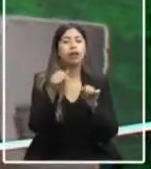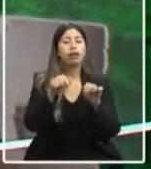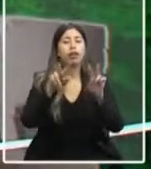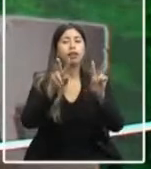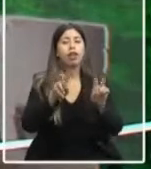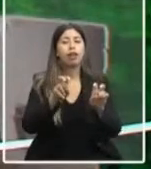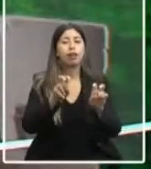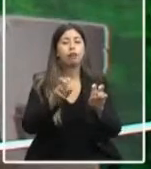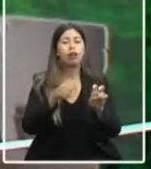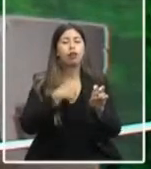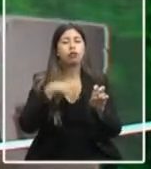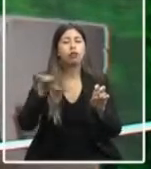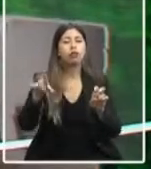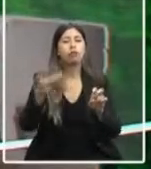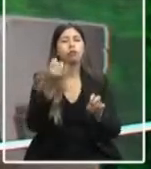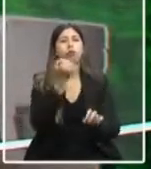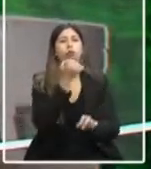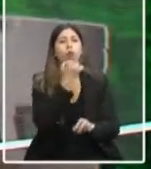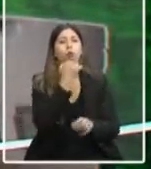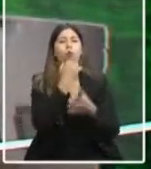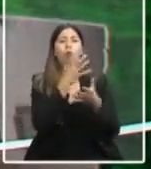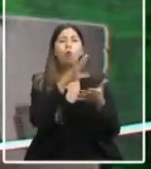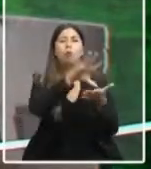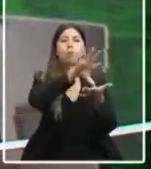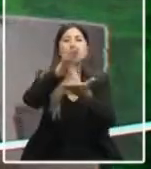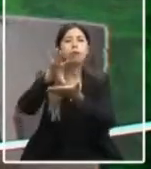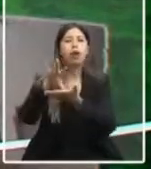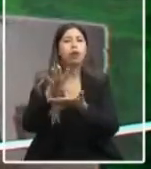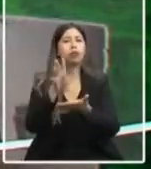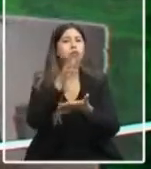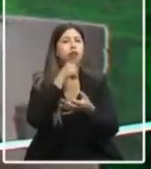any inventory on fisheries. They couldn't tell you.